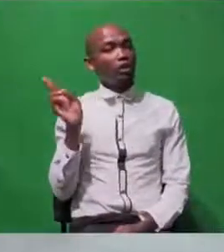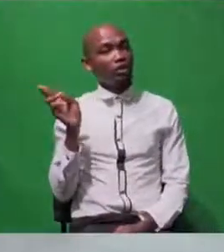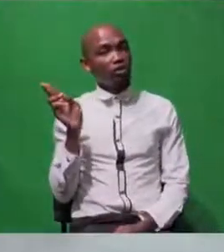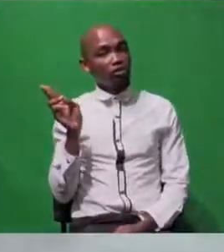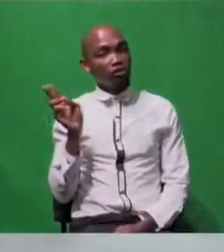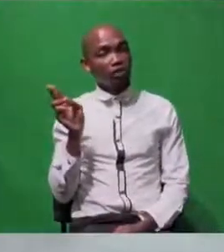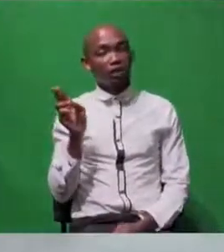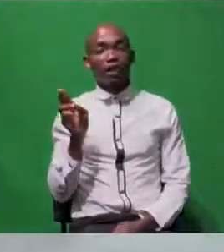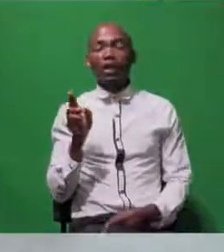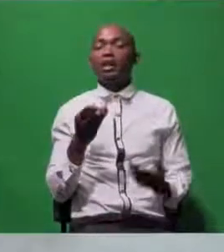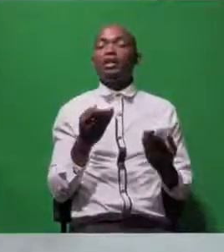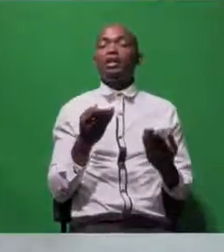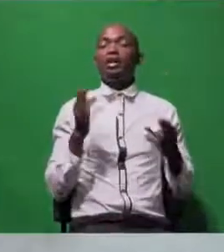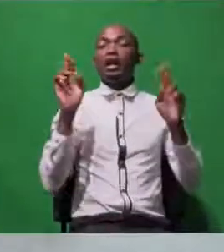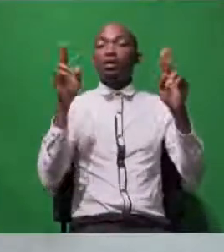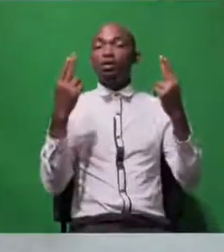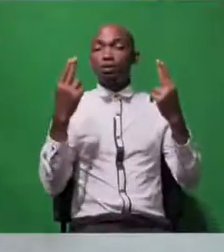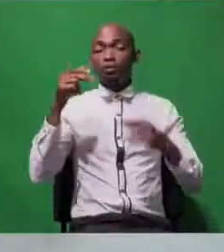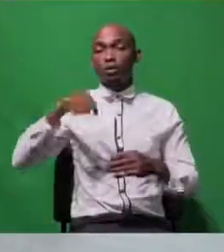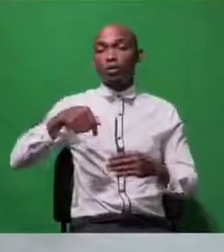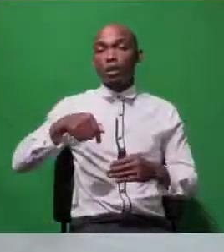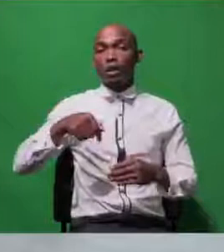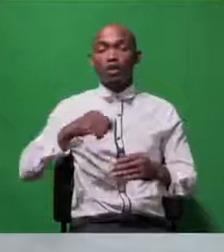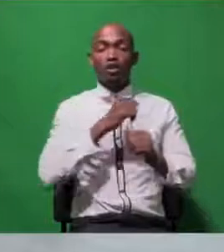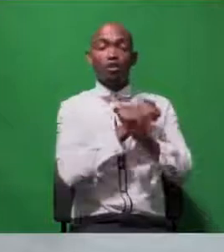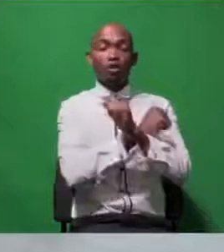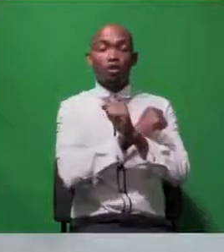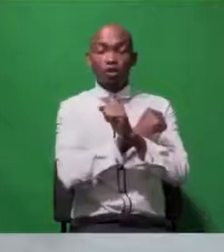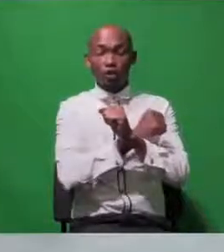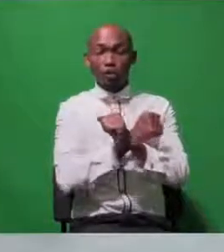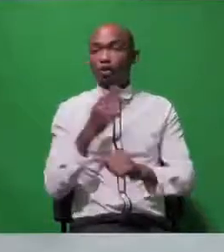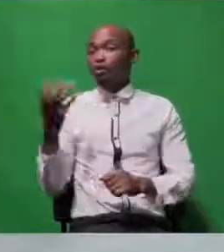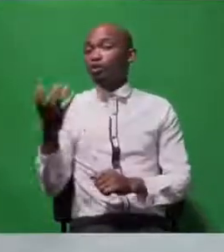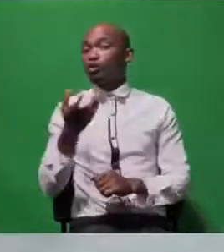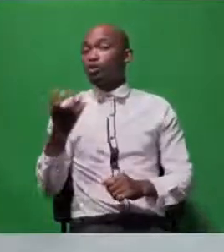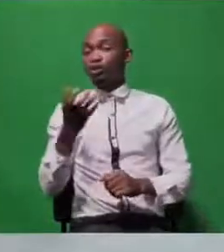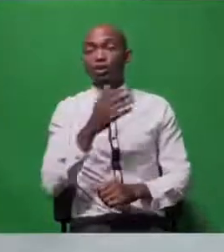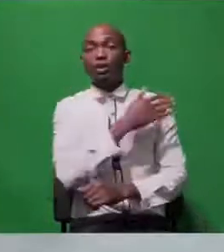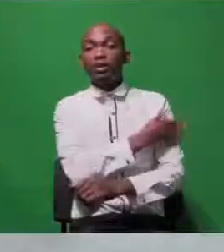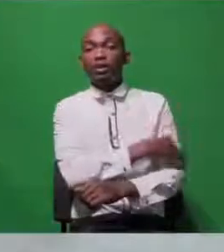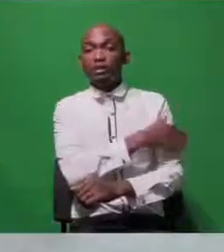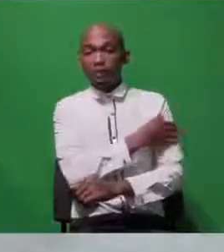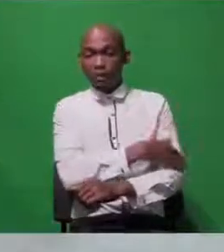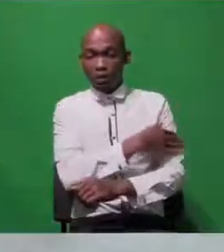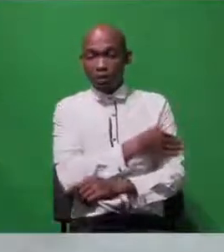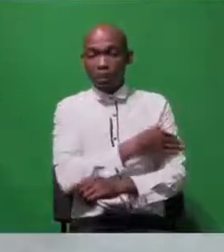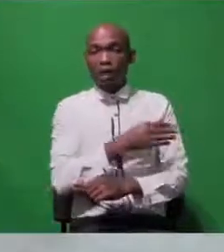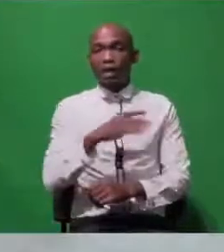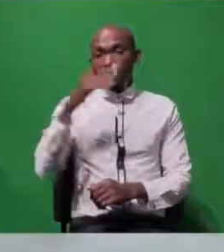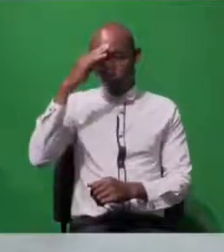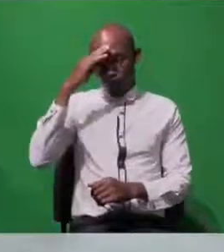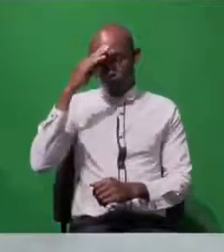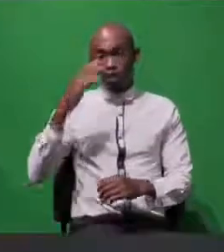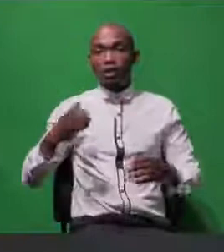is colonial social services. I hope you will enjoy the lesson.